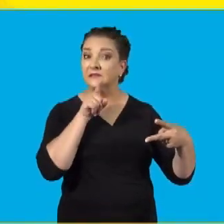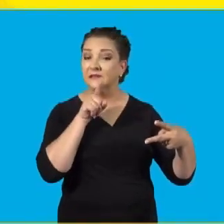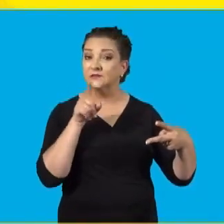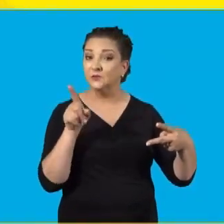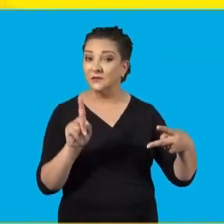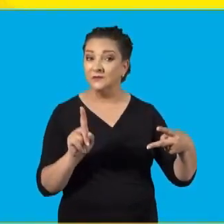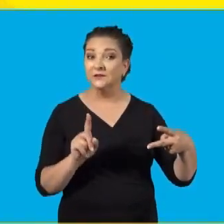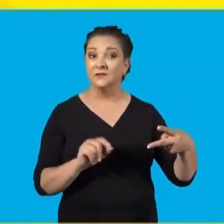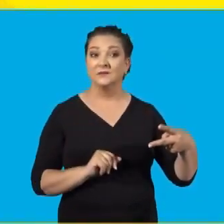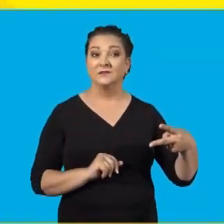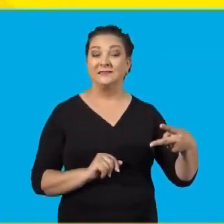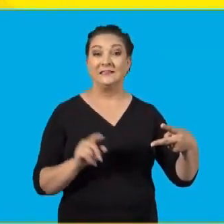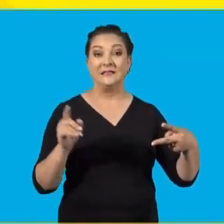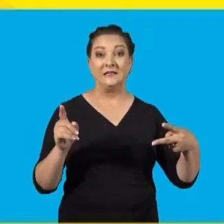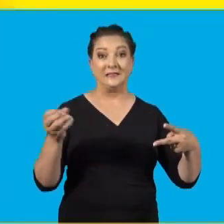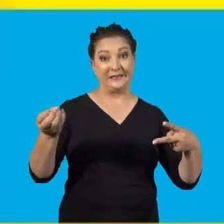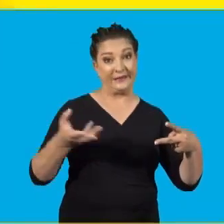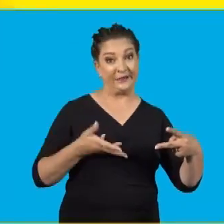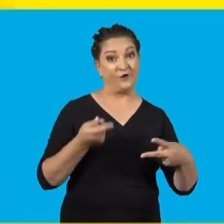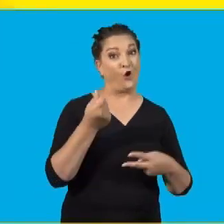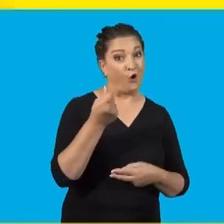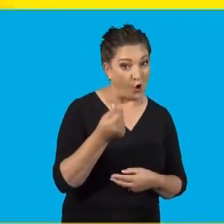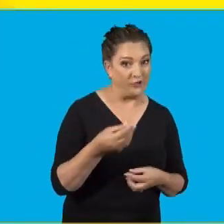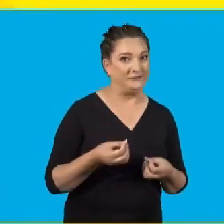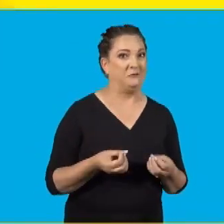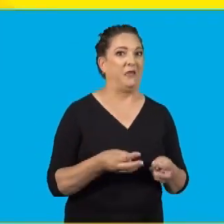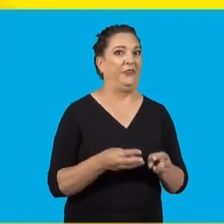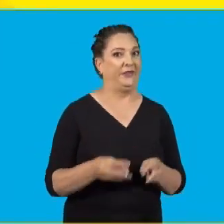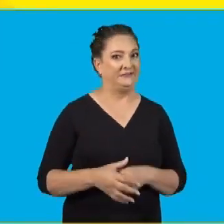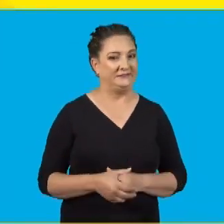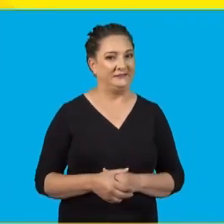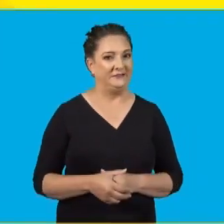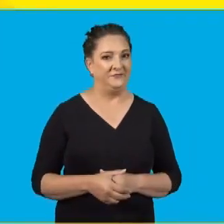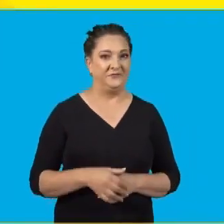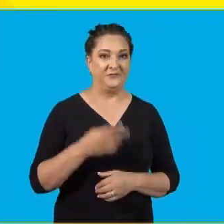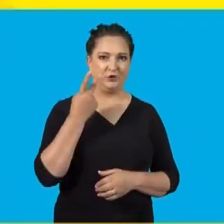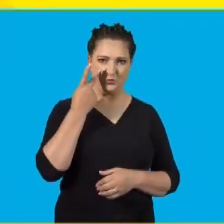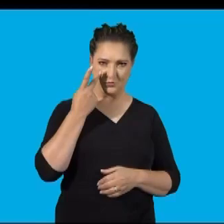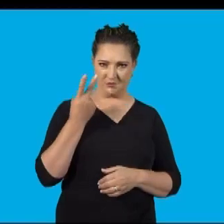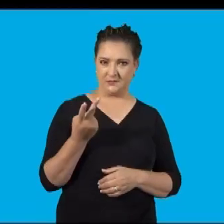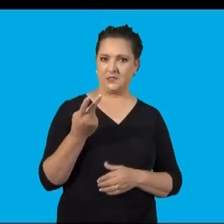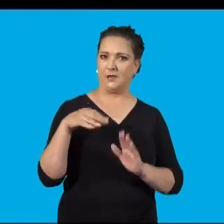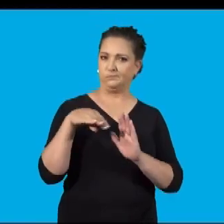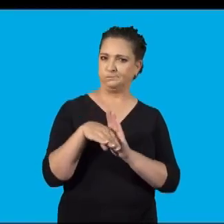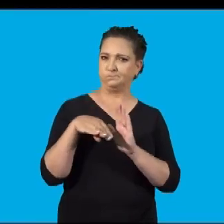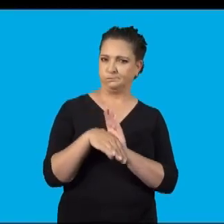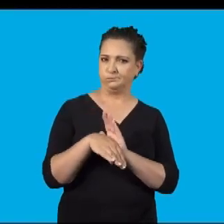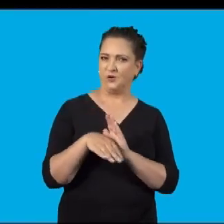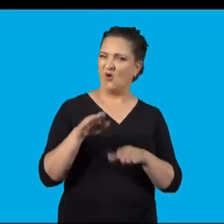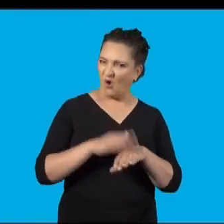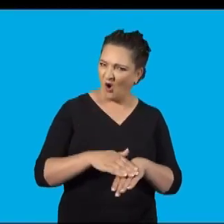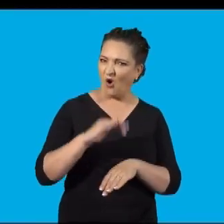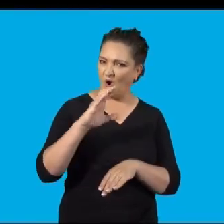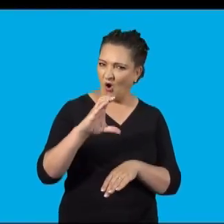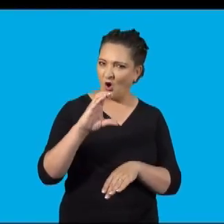he brings the cost method. In other words, once you see that your depreciation